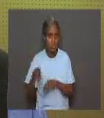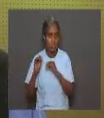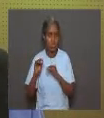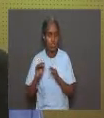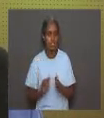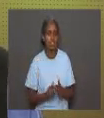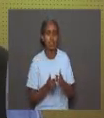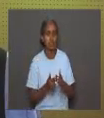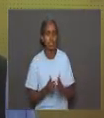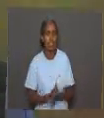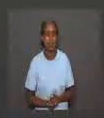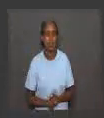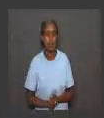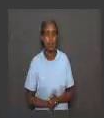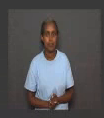Let us begin.